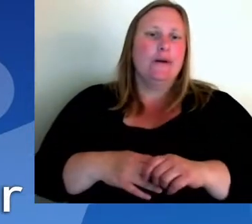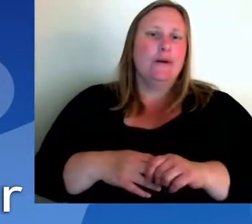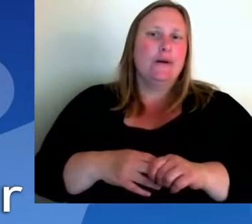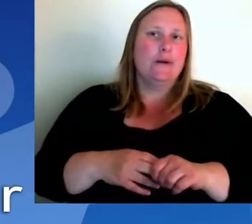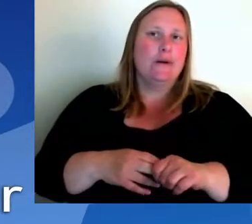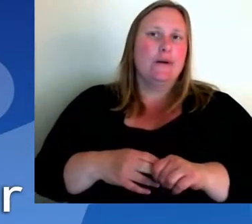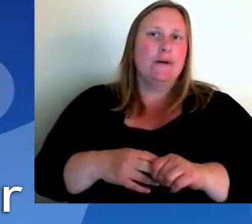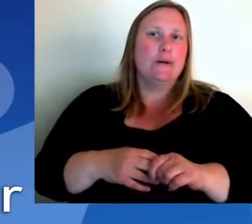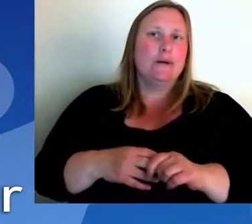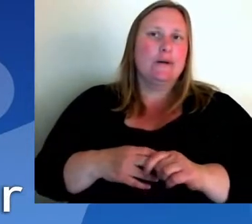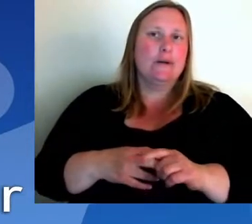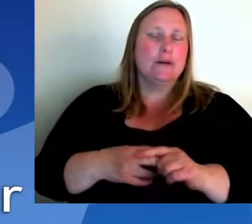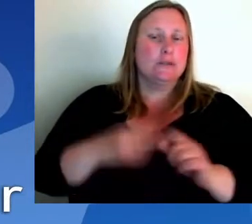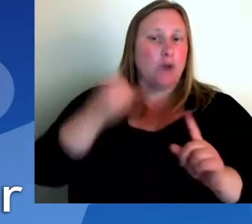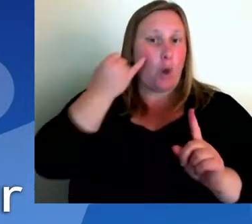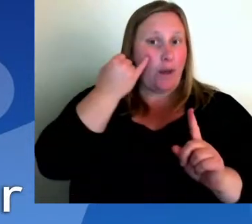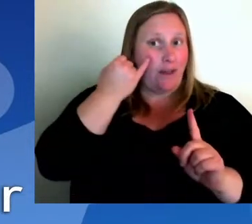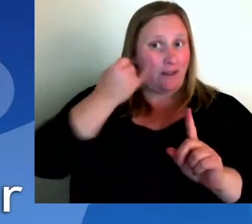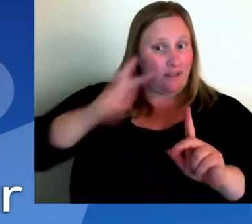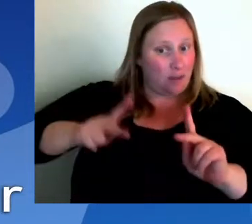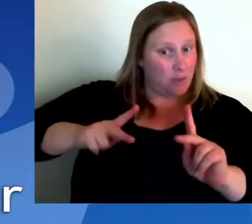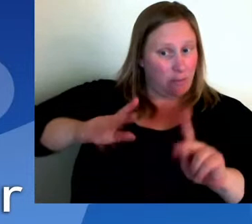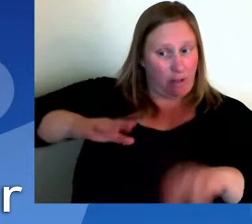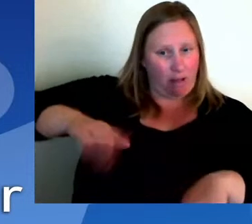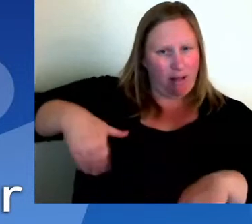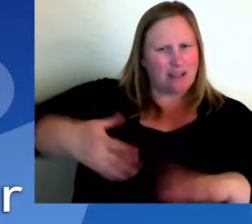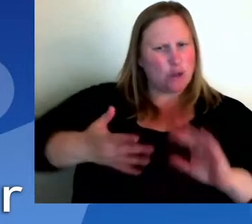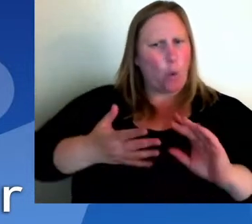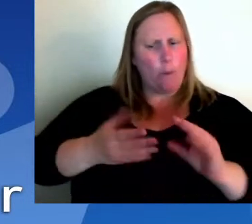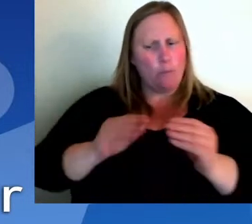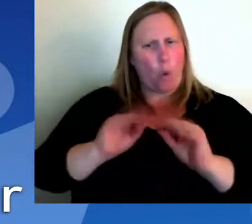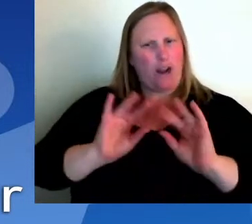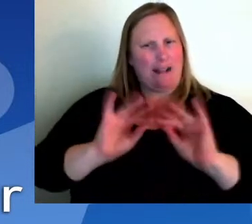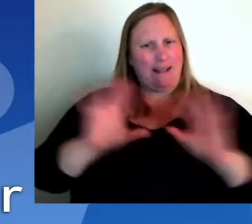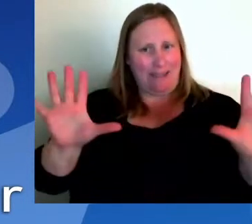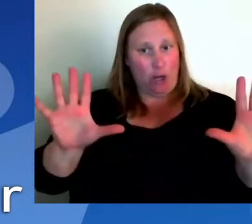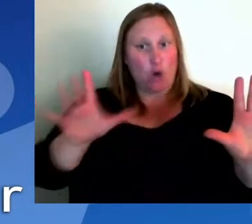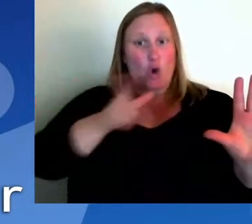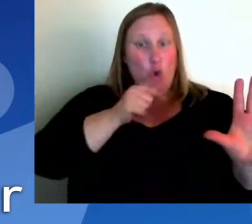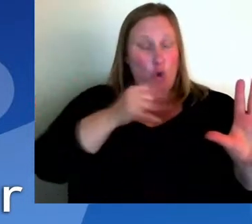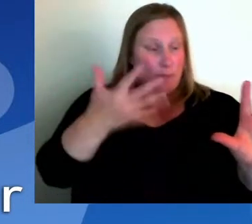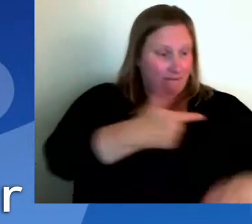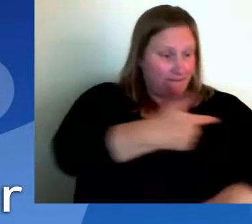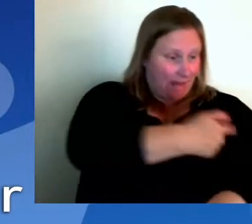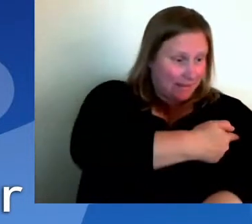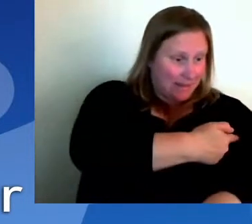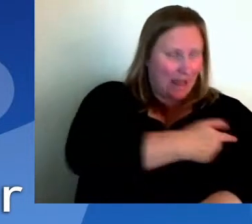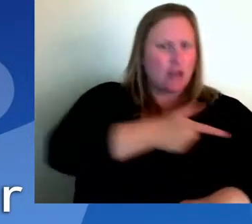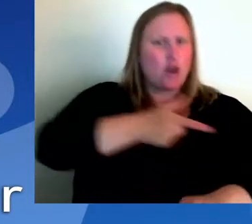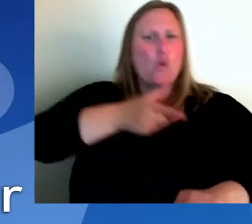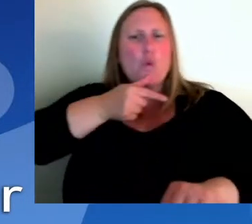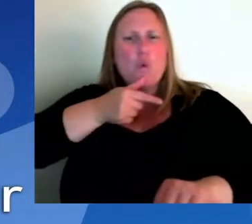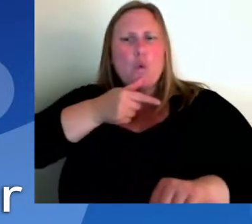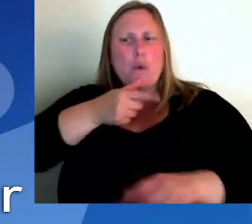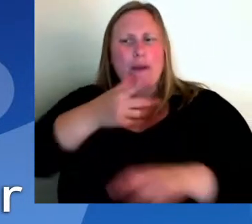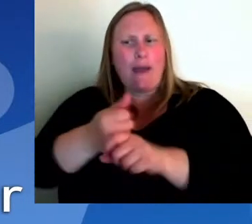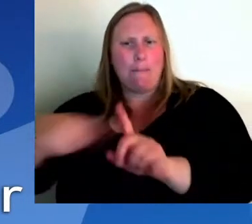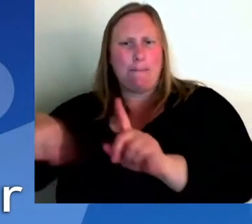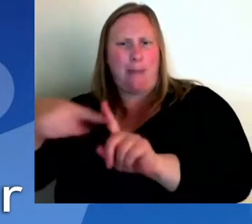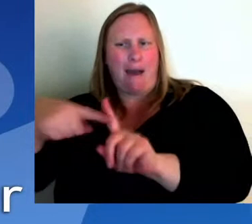where people haven't been vaccinated or make it clear about how many have been vaccinated and how many haven't. Is that something that Wisconsin is looking into?